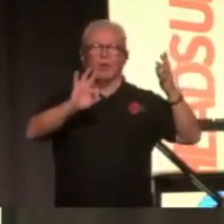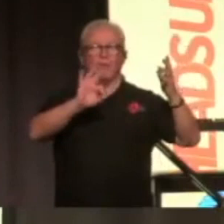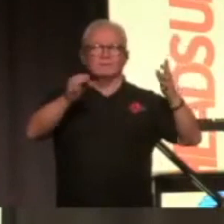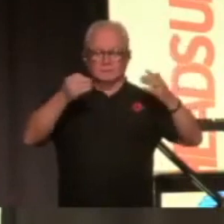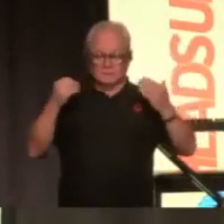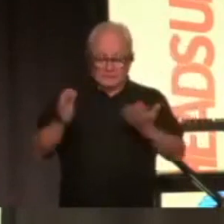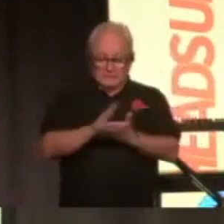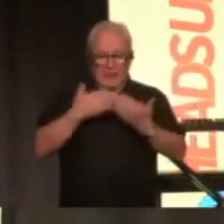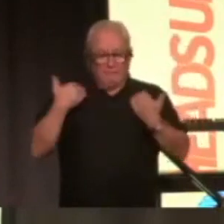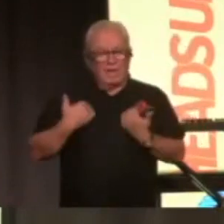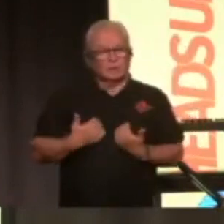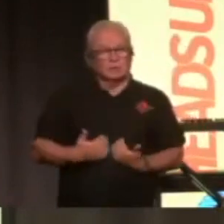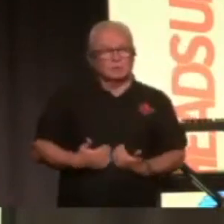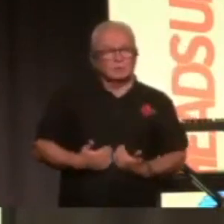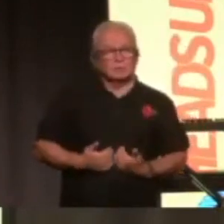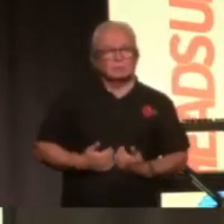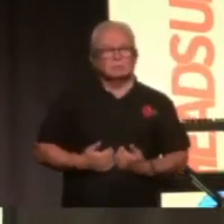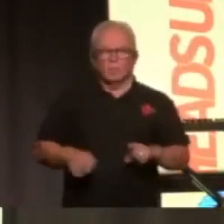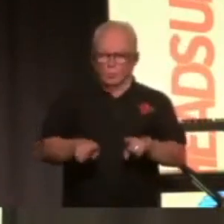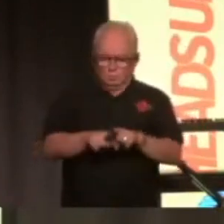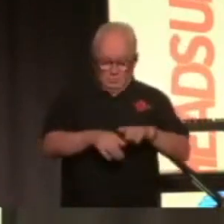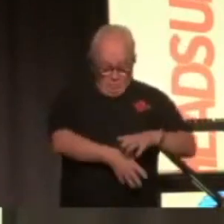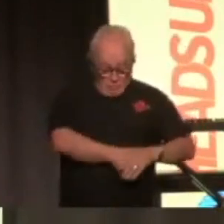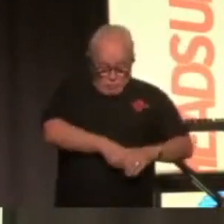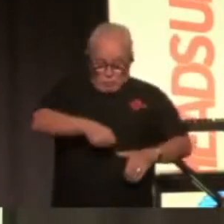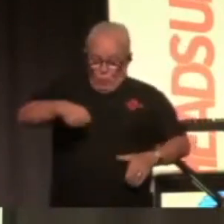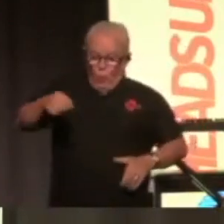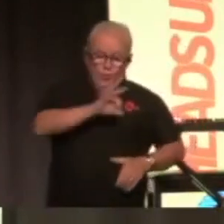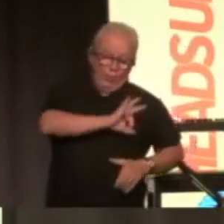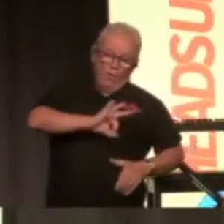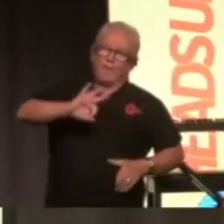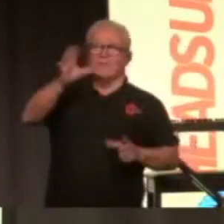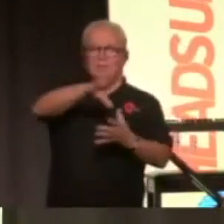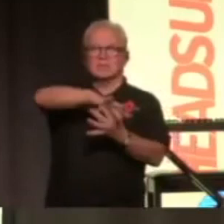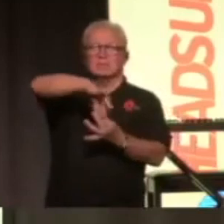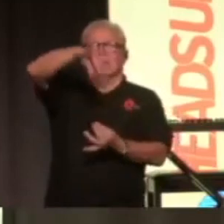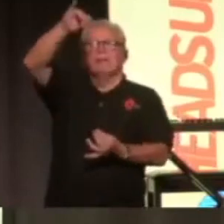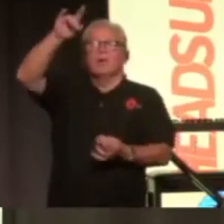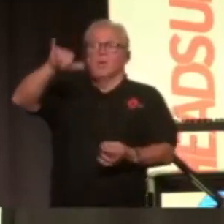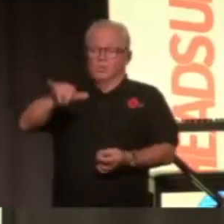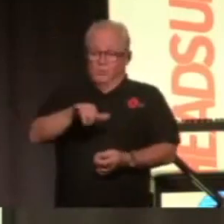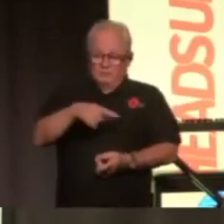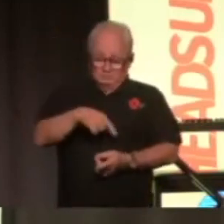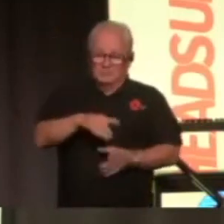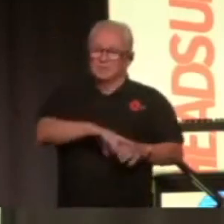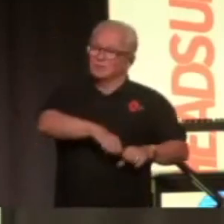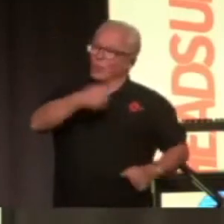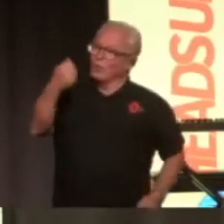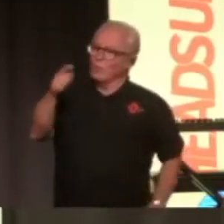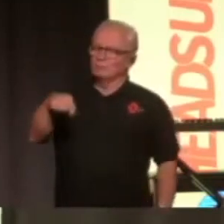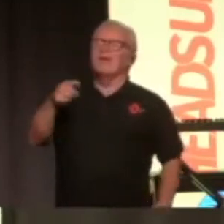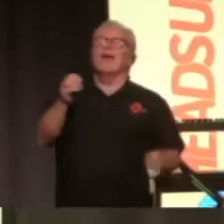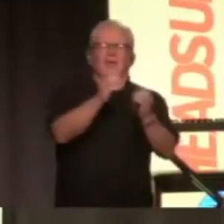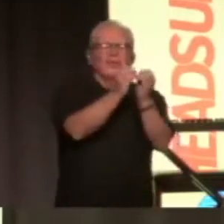take the helmet of salvation and the sword of the Spirit, which is the word